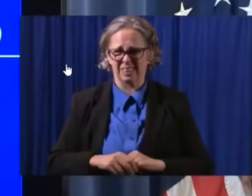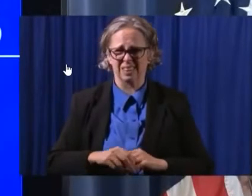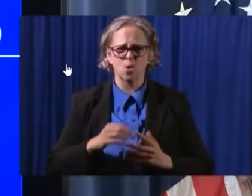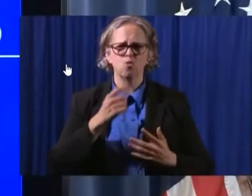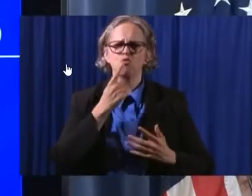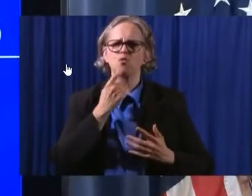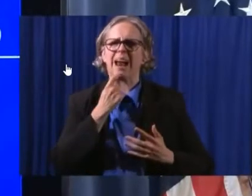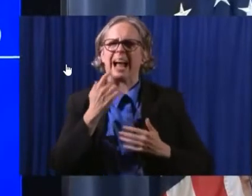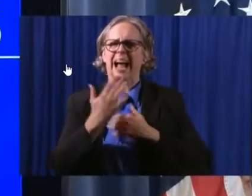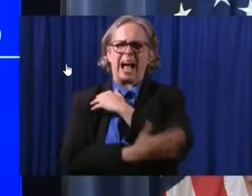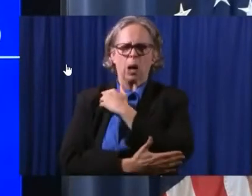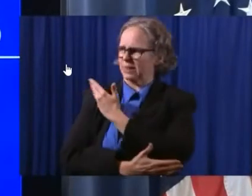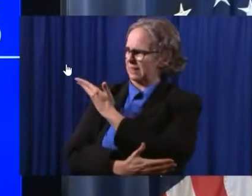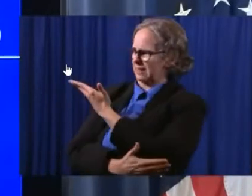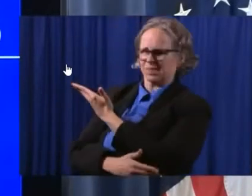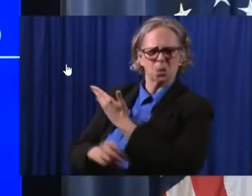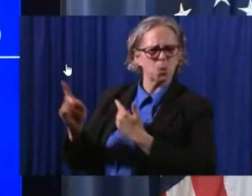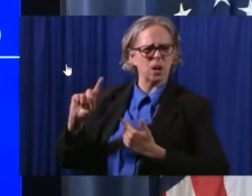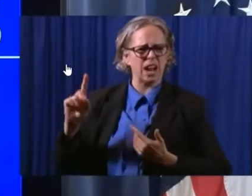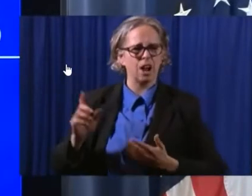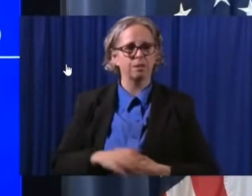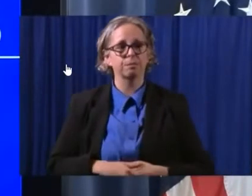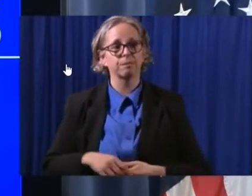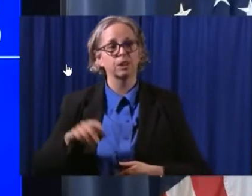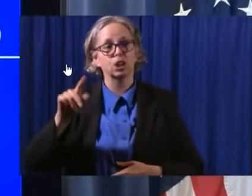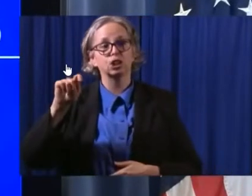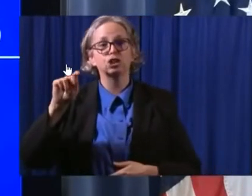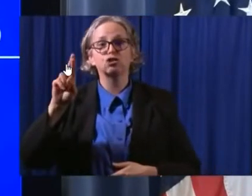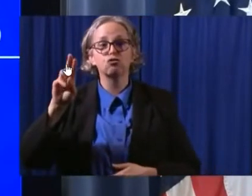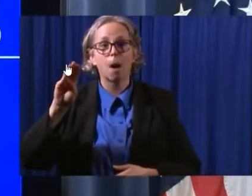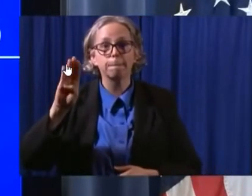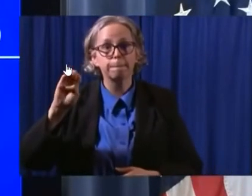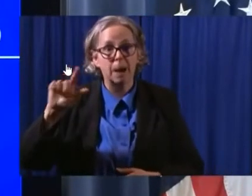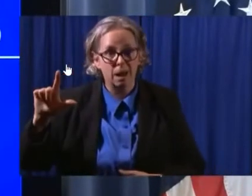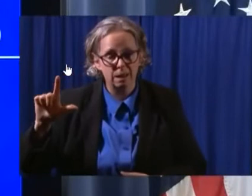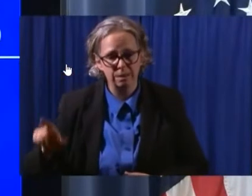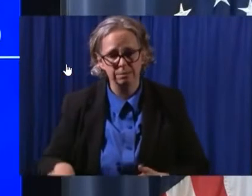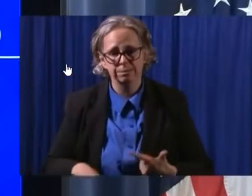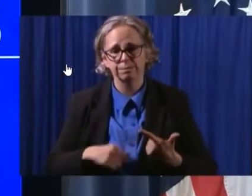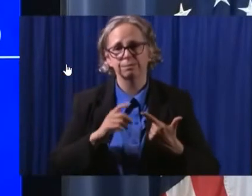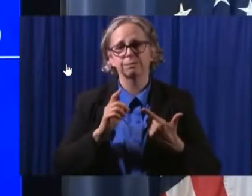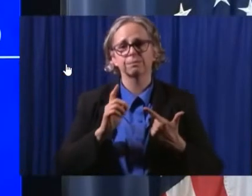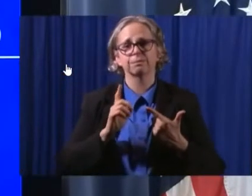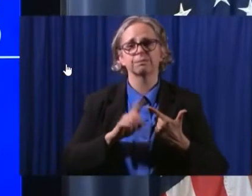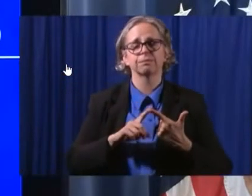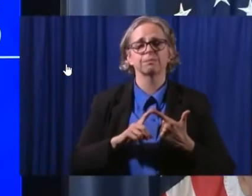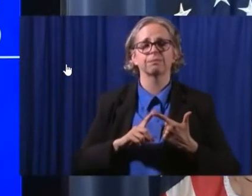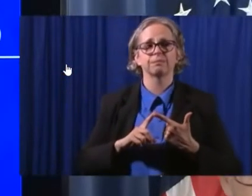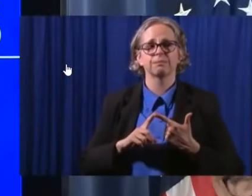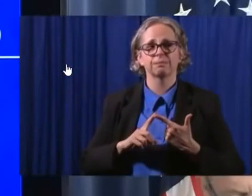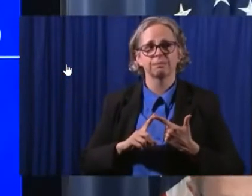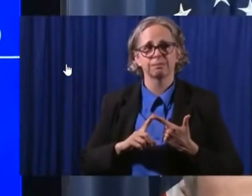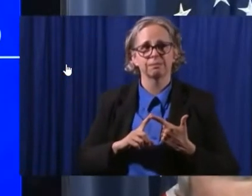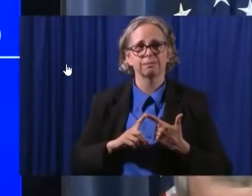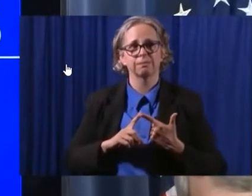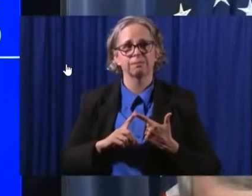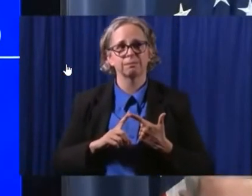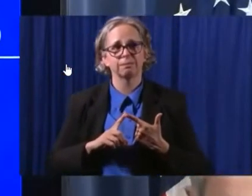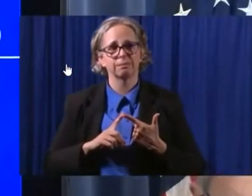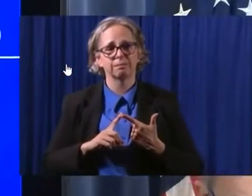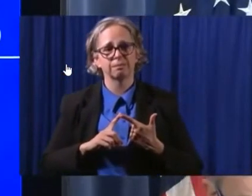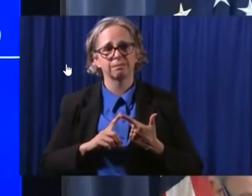Trumbull County, and this what the data team is doing for me what